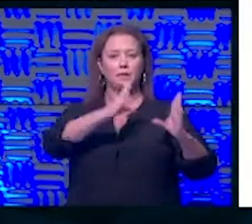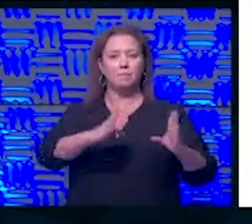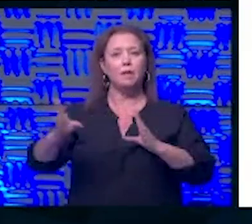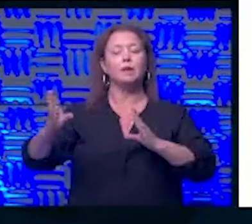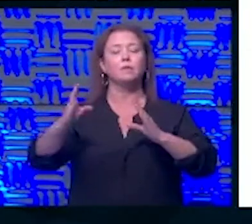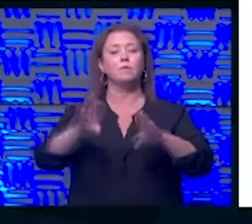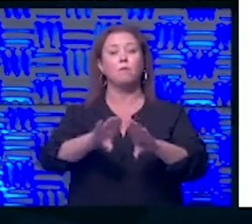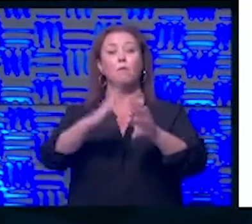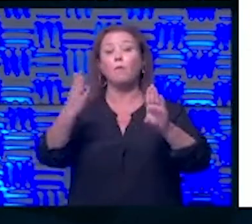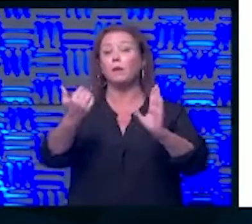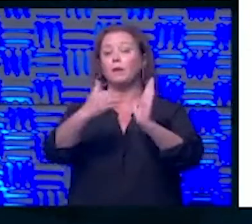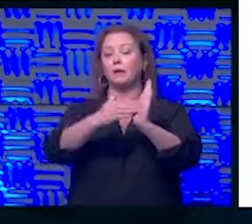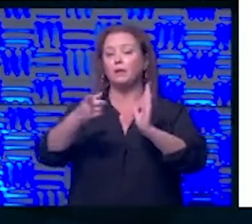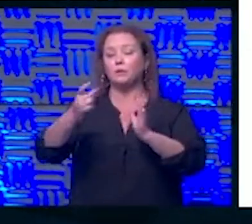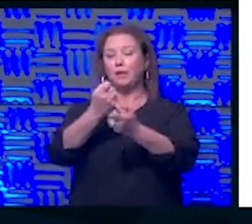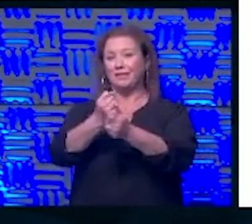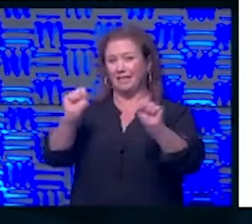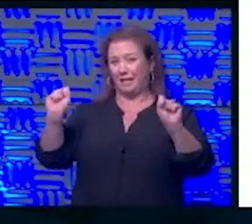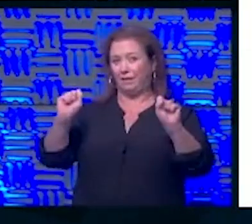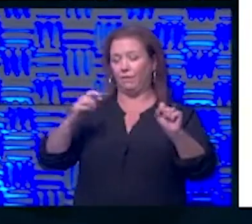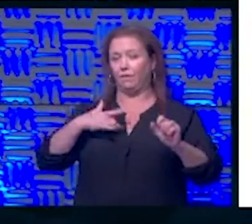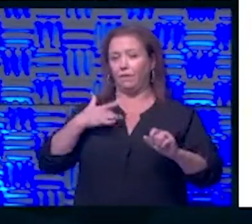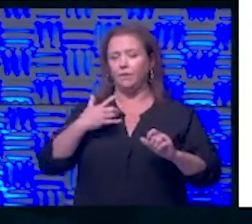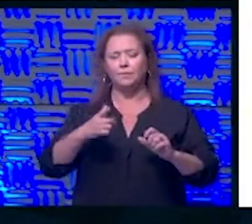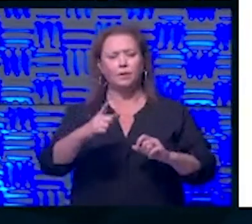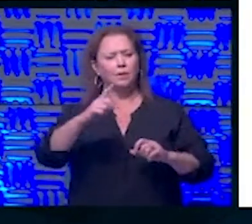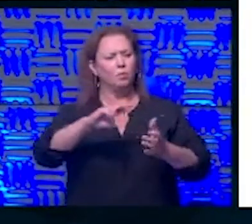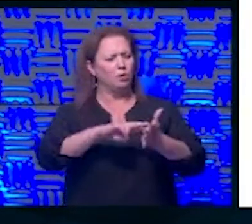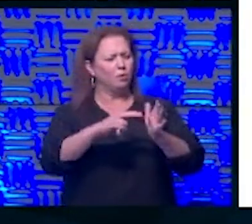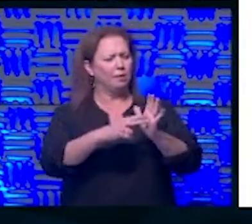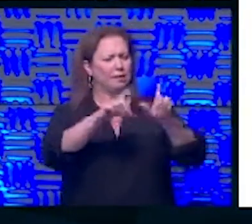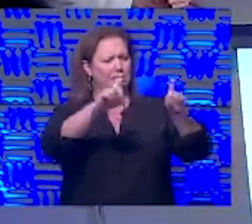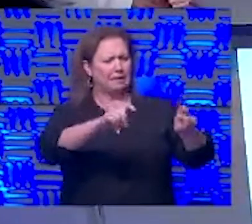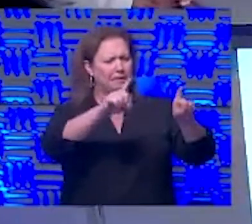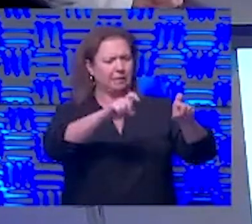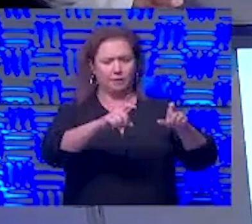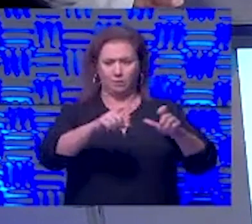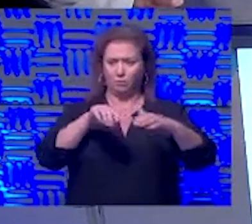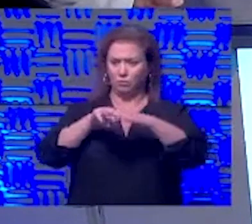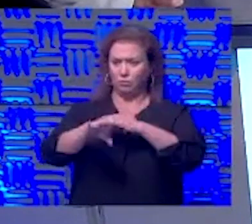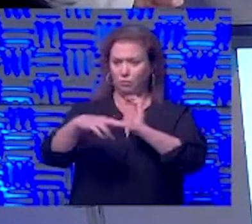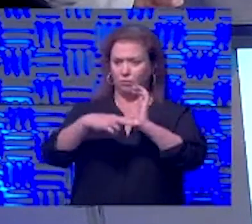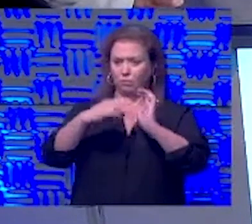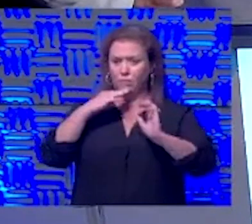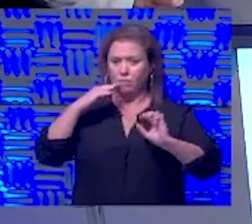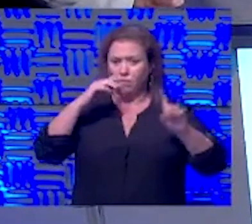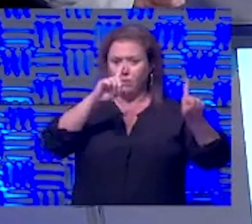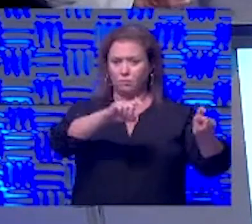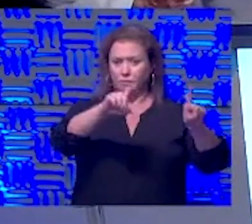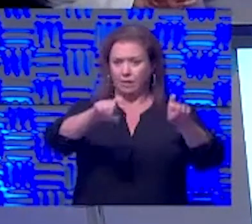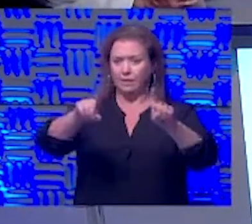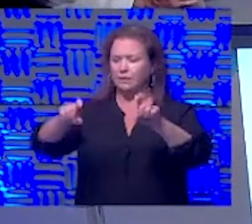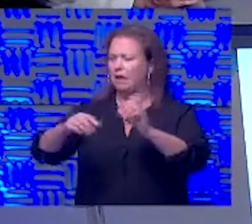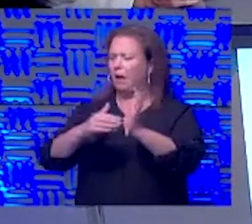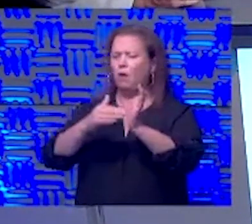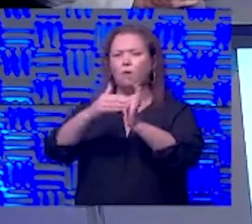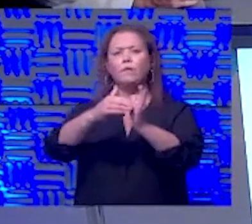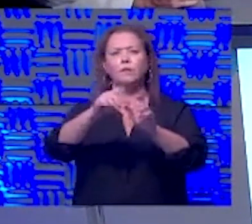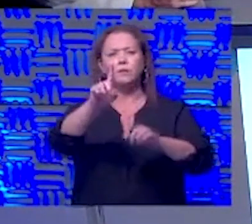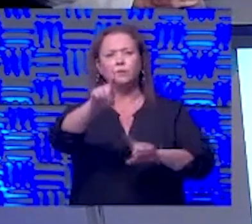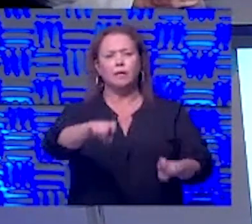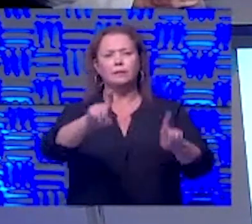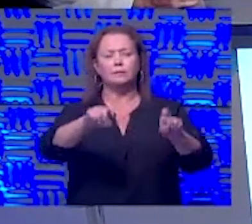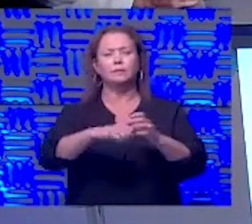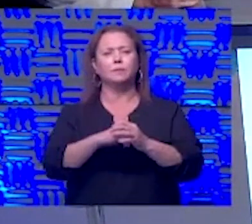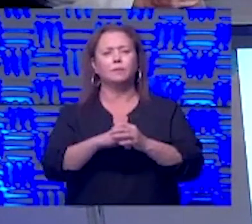safe and that they feel good about it. When you say cyclical testing, you just go through the nursing home and just test everybody periodically. Is that right? Yep. How often do you do that?